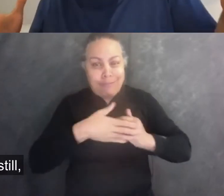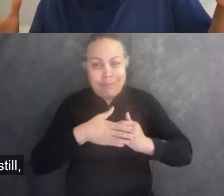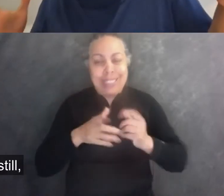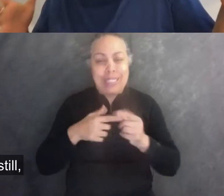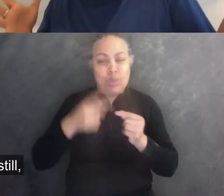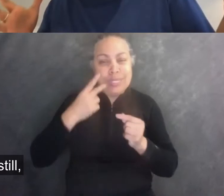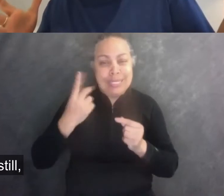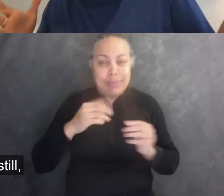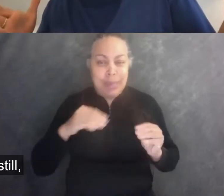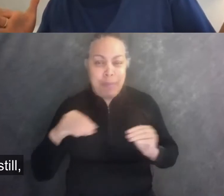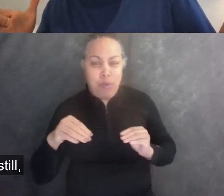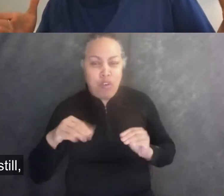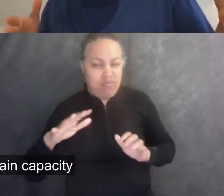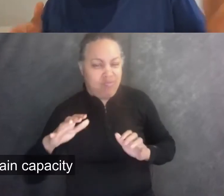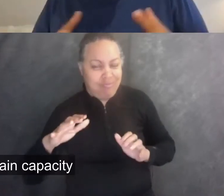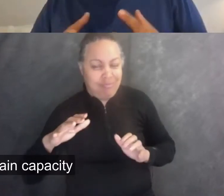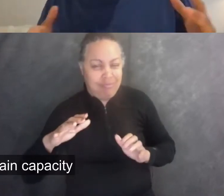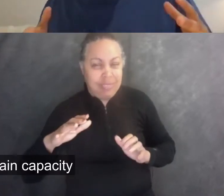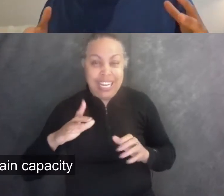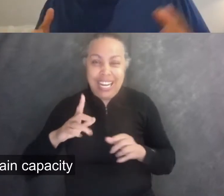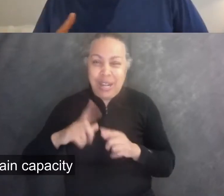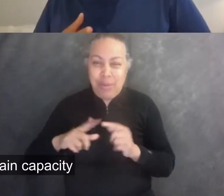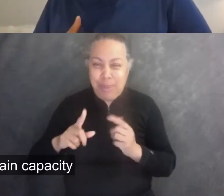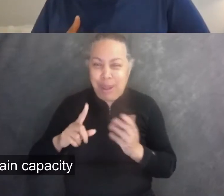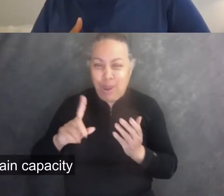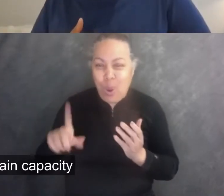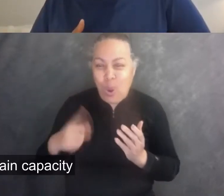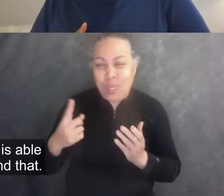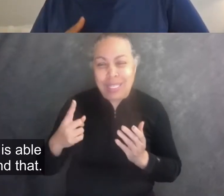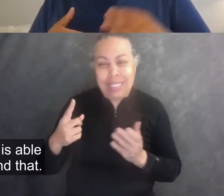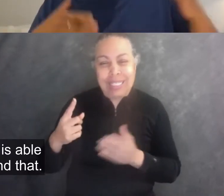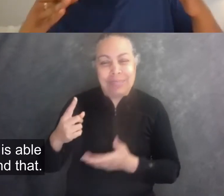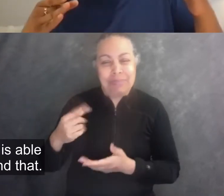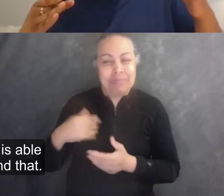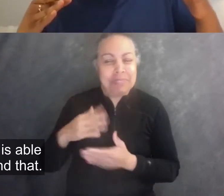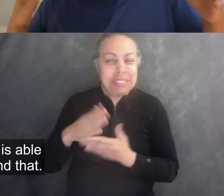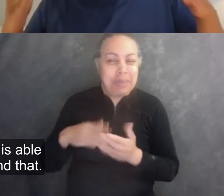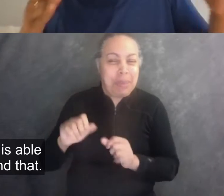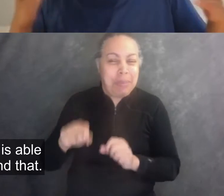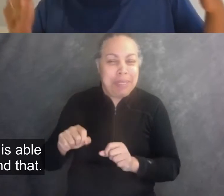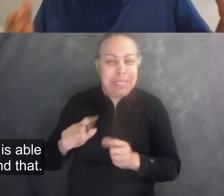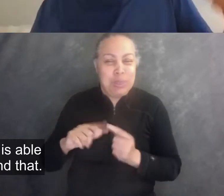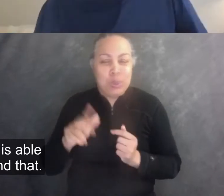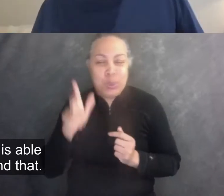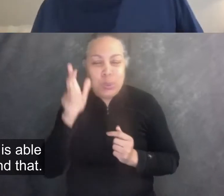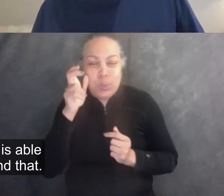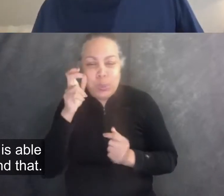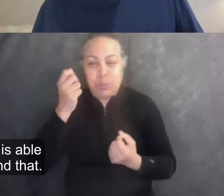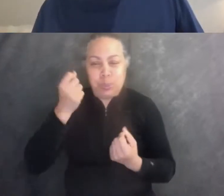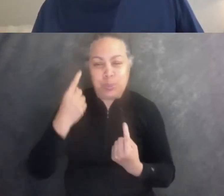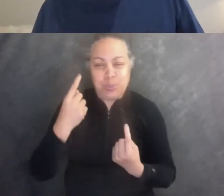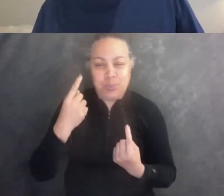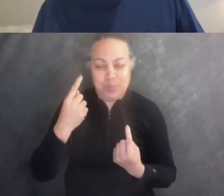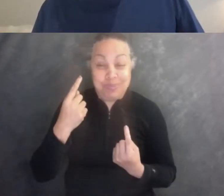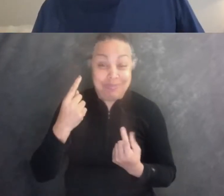motion that you see still, but there's only a certain capacity by which an eye is able to also understand